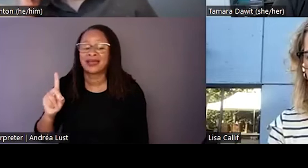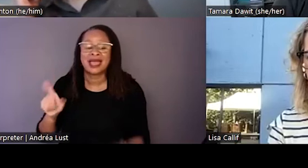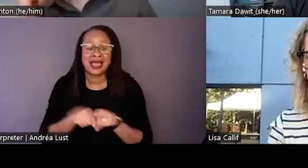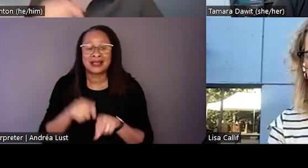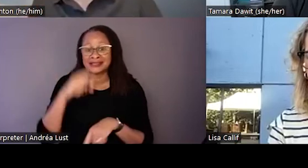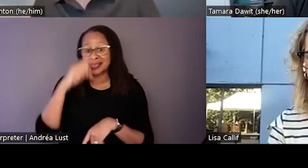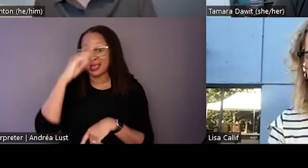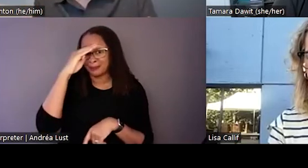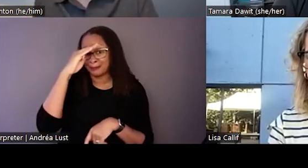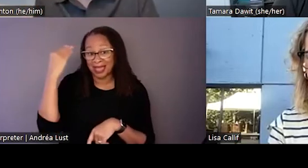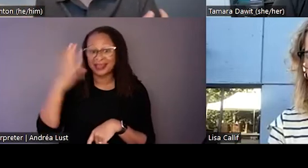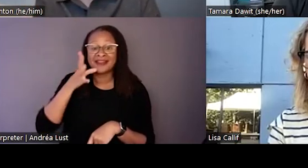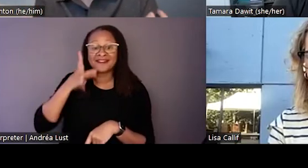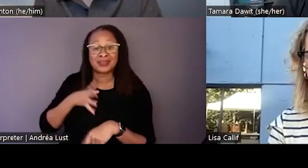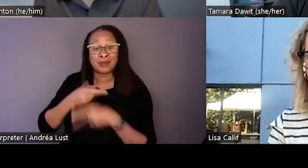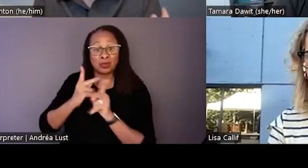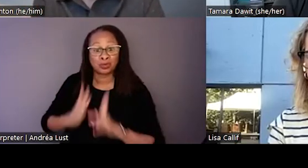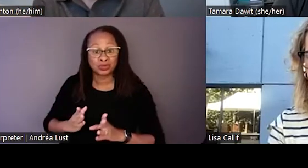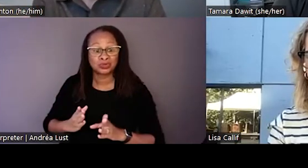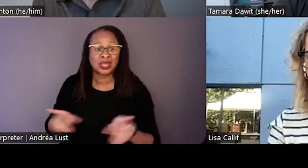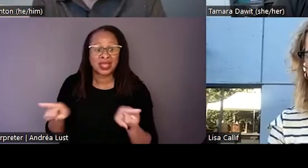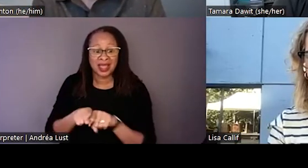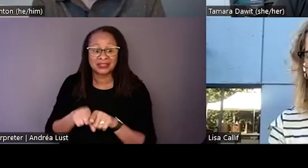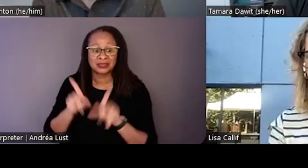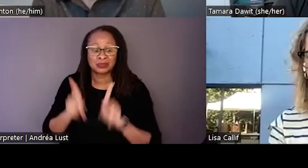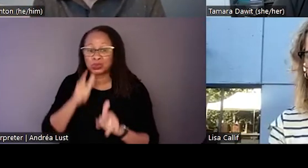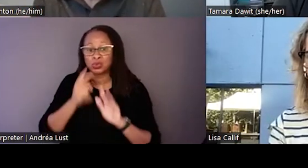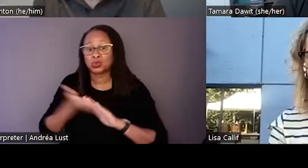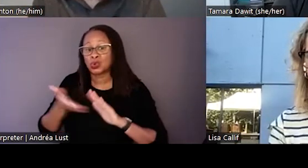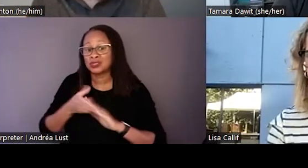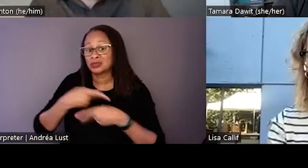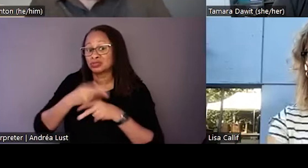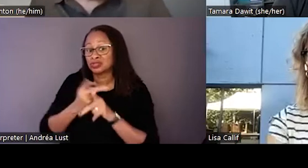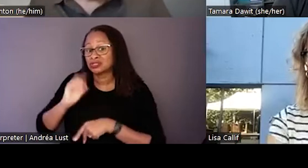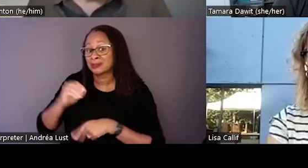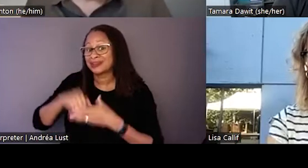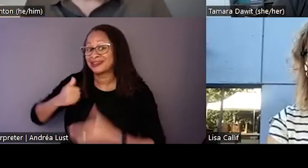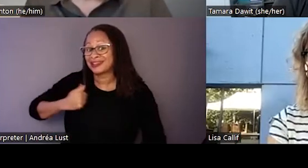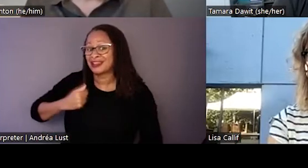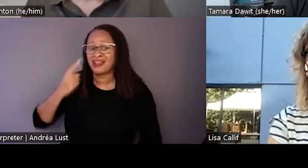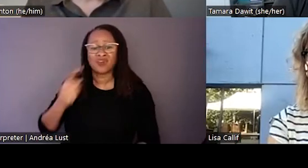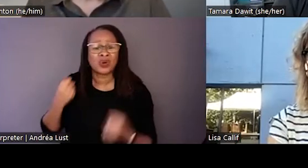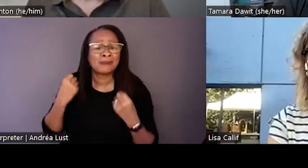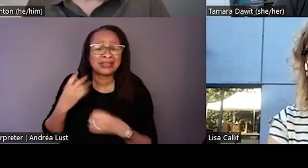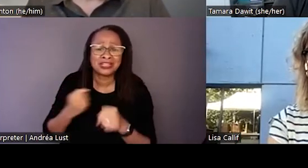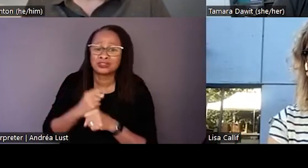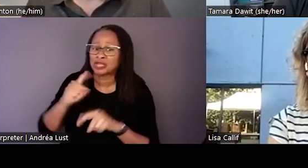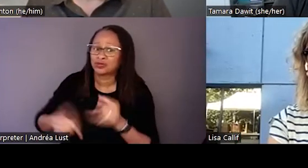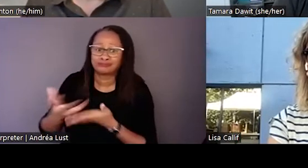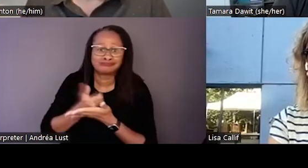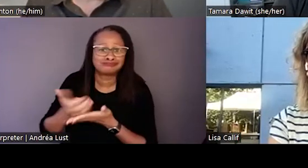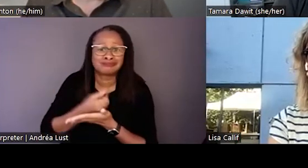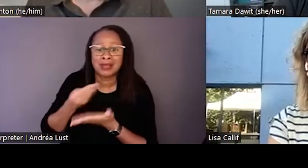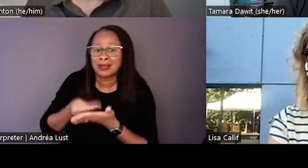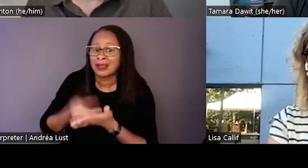female producer, as someone running a production company in Canada, for decades, I could not raise money. The industry was not